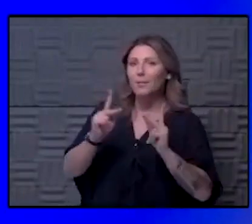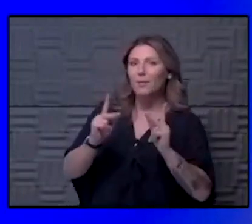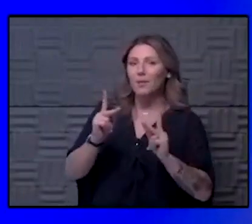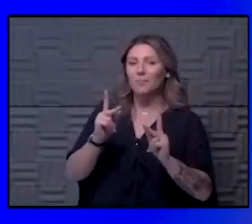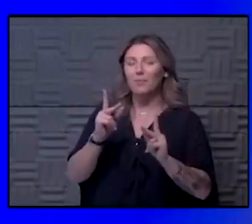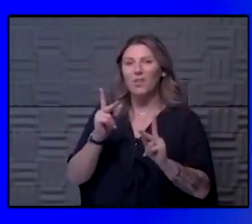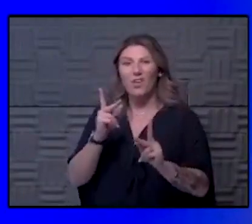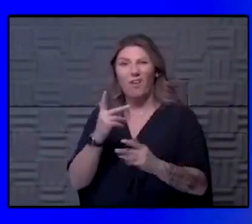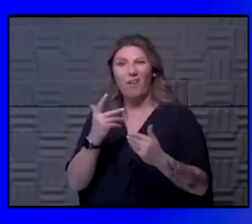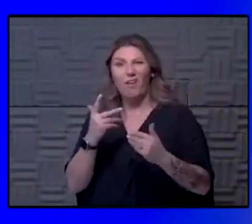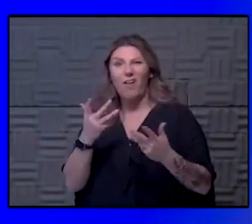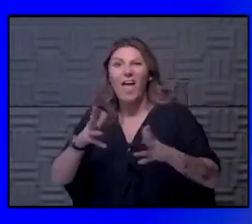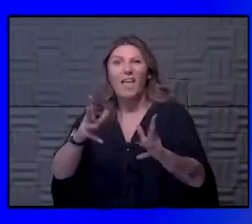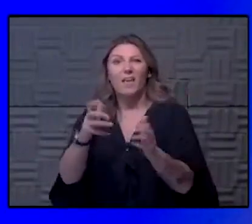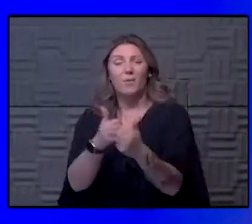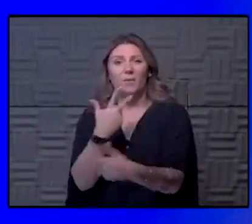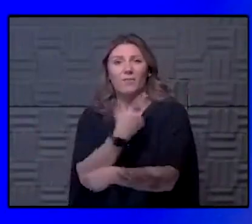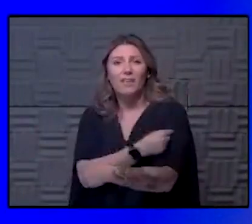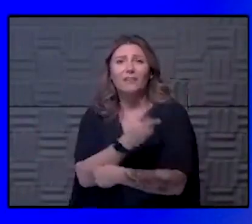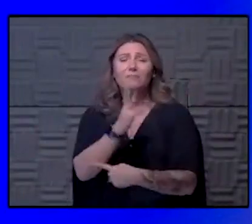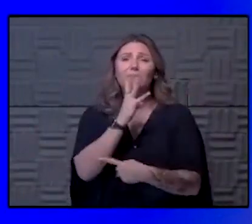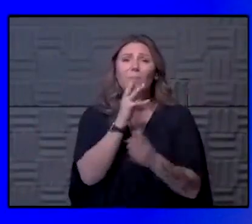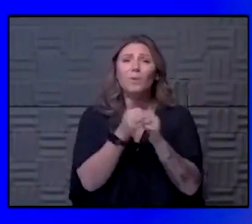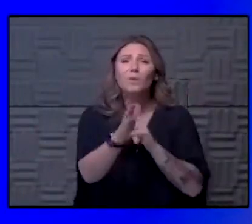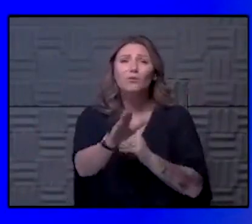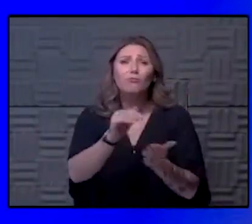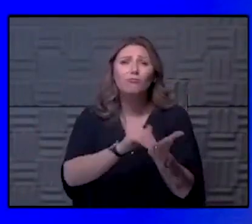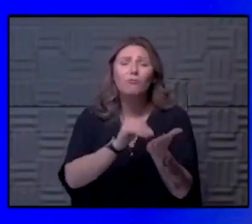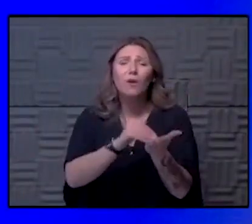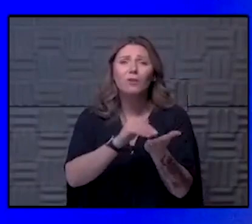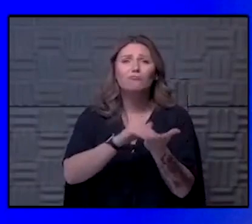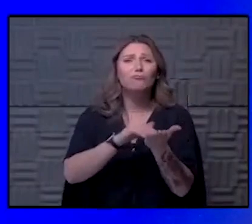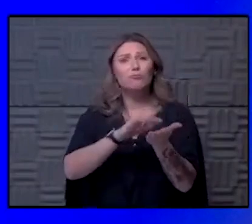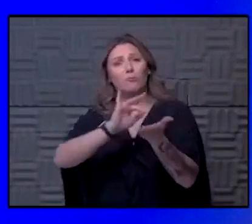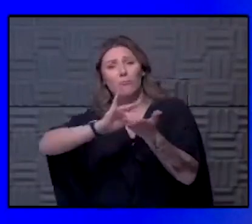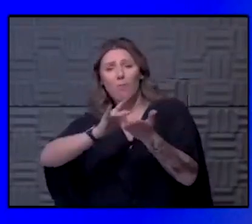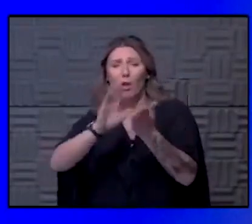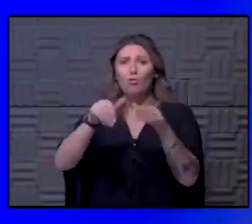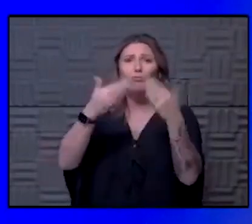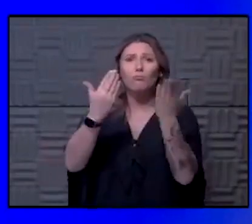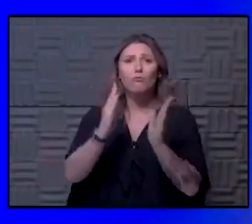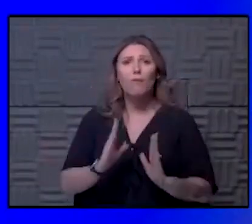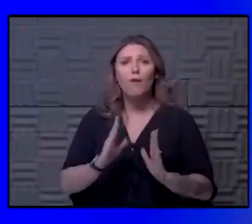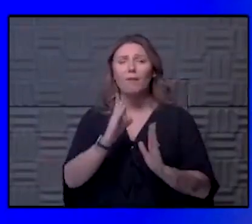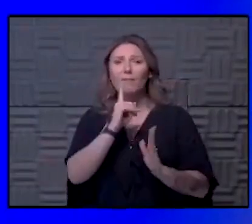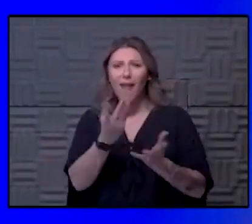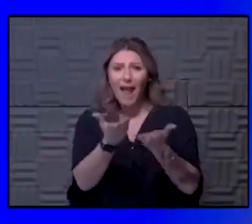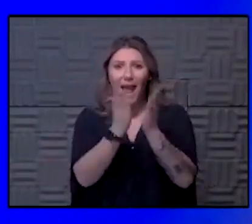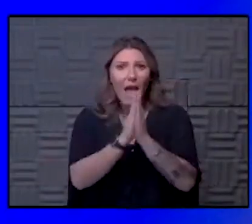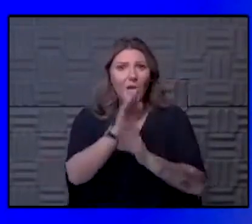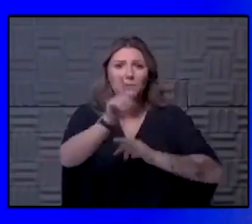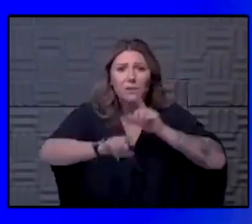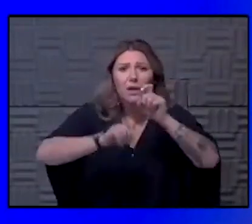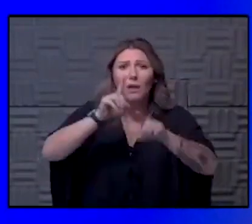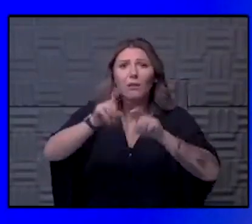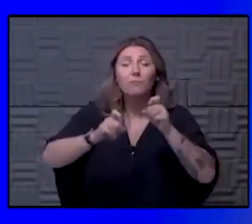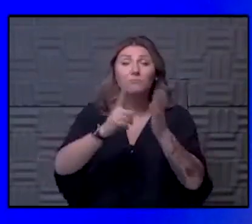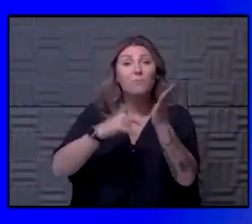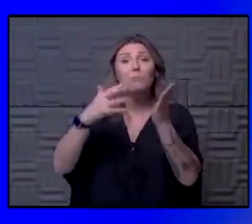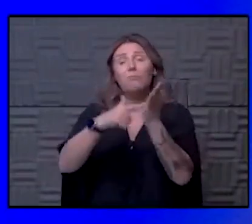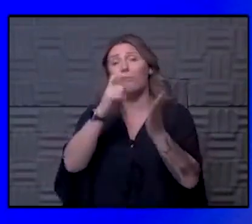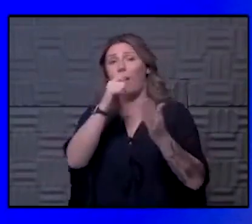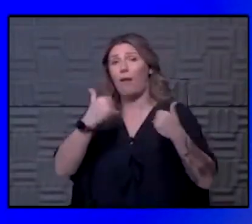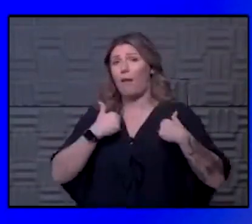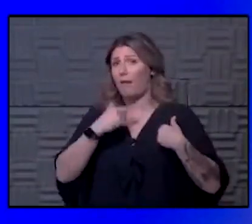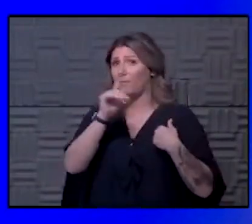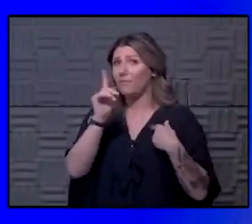vaccine hesitant. Talk with your doctor, your medical provider. Ask all those questions that you want to ask, because, sometimes we don't have the answers, but a lot